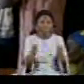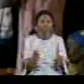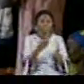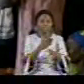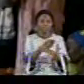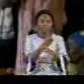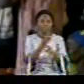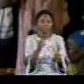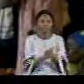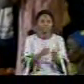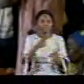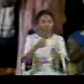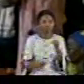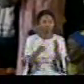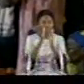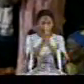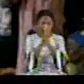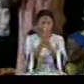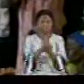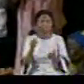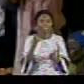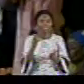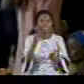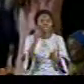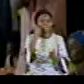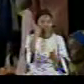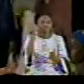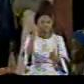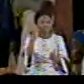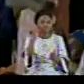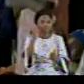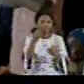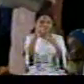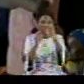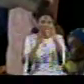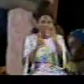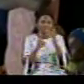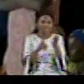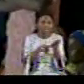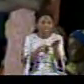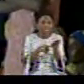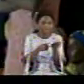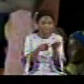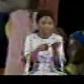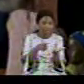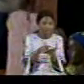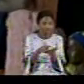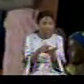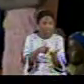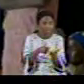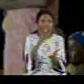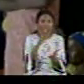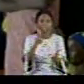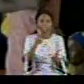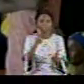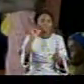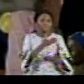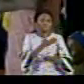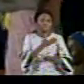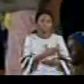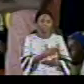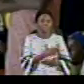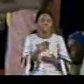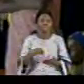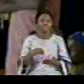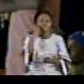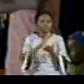amen, she tested her daughter, and her daughter has fully recovered and even is right now eating